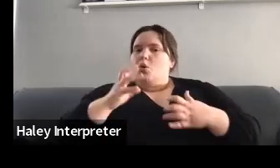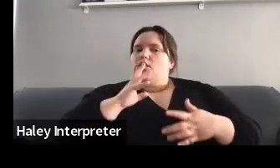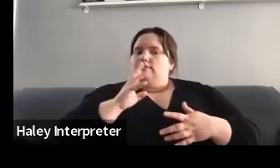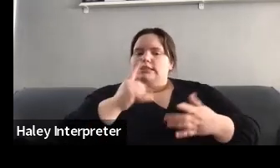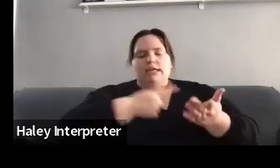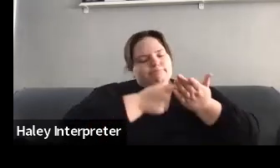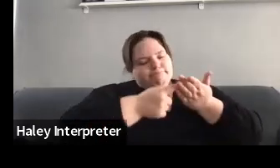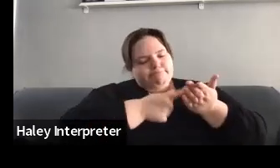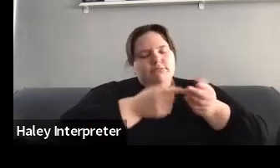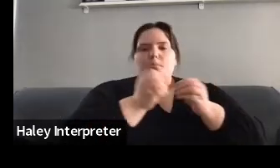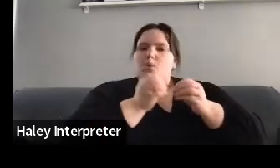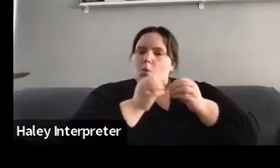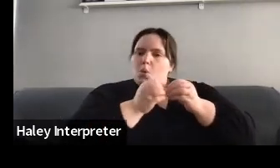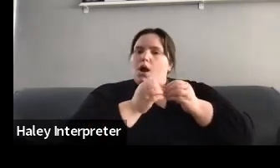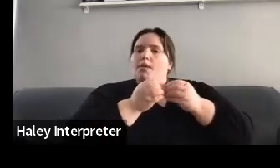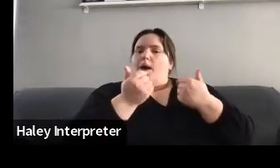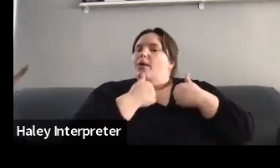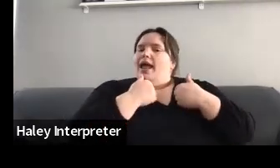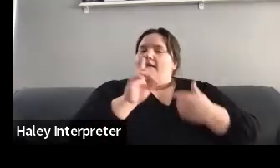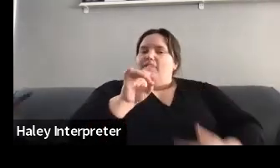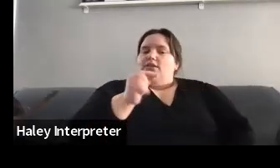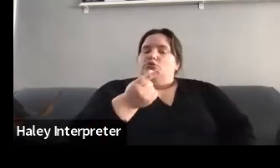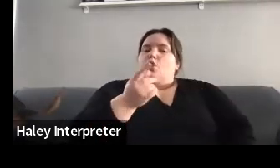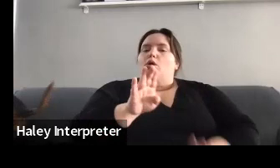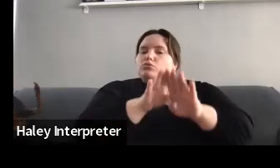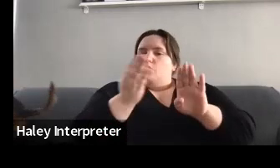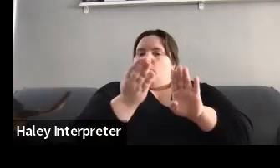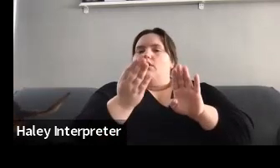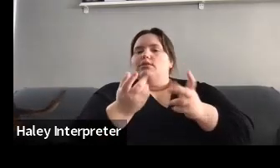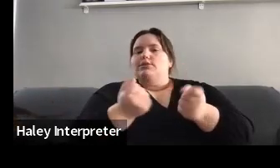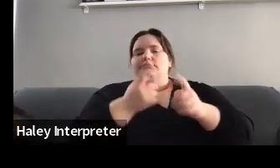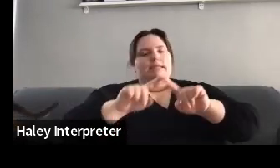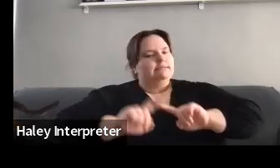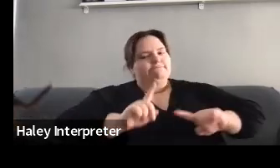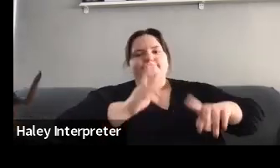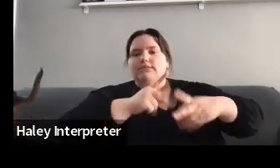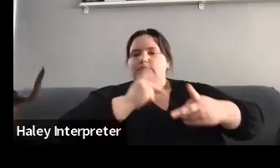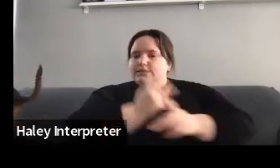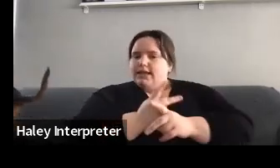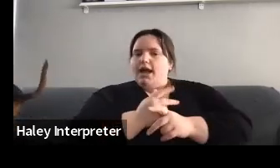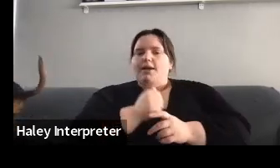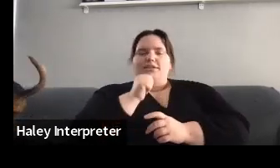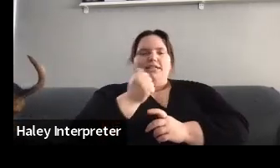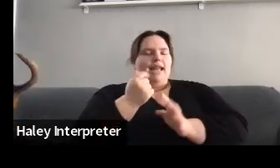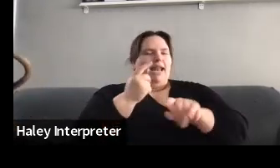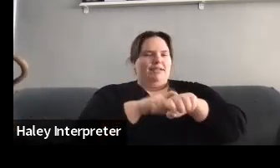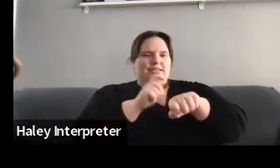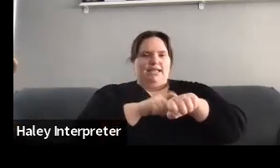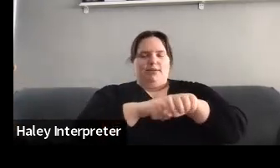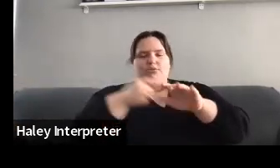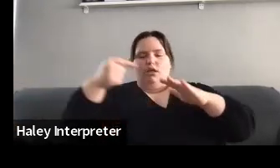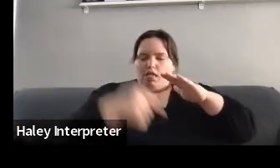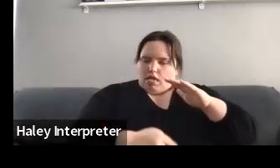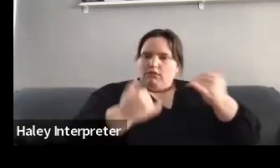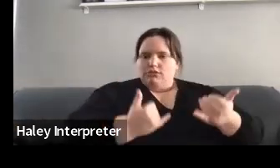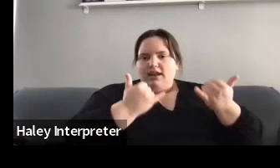about getting a dog door, there are a lot of different types, and that we didn't have time to get into all of that today, but there